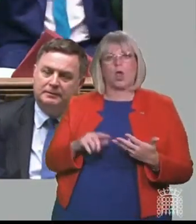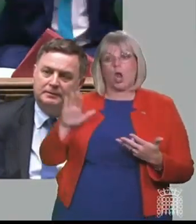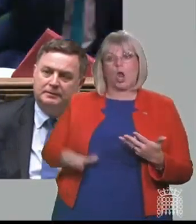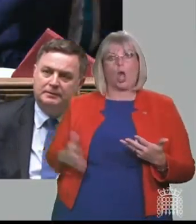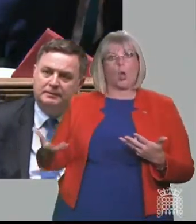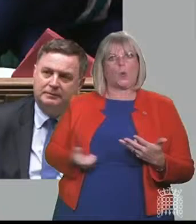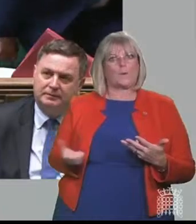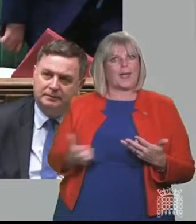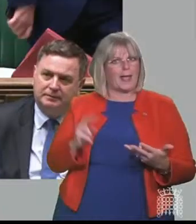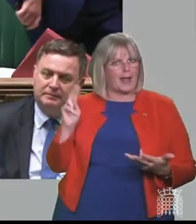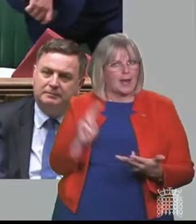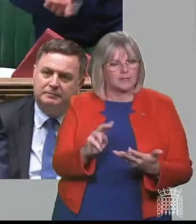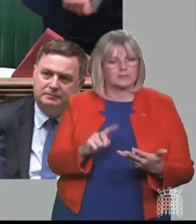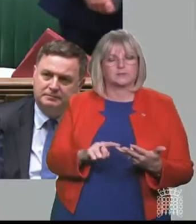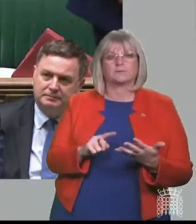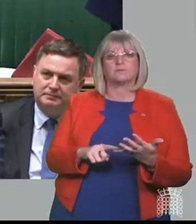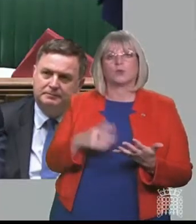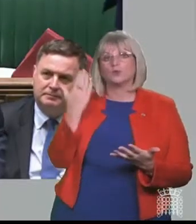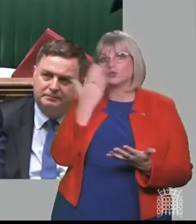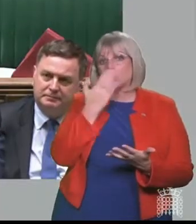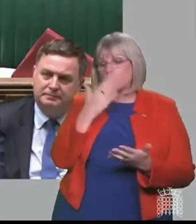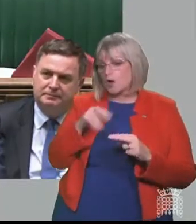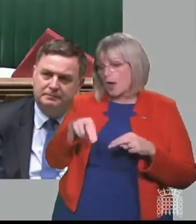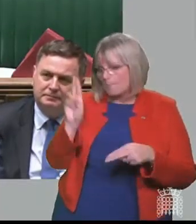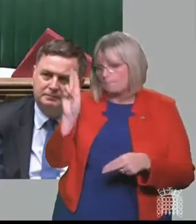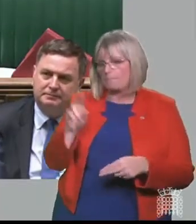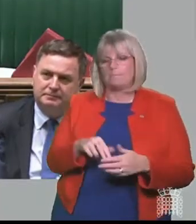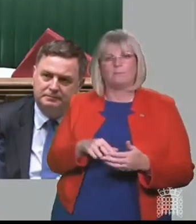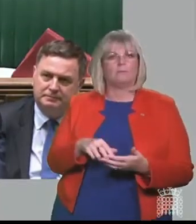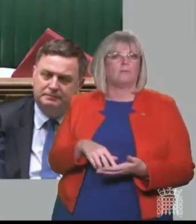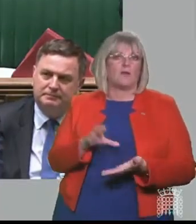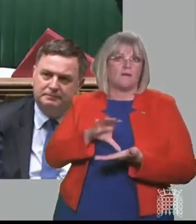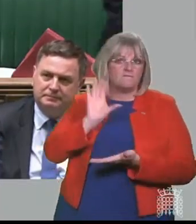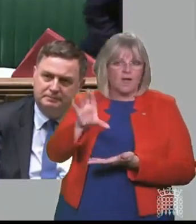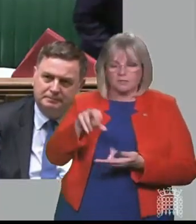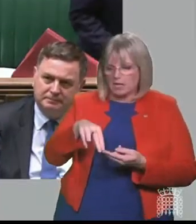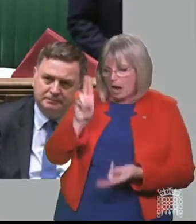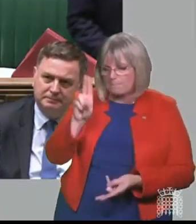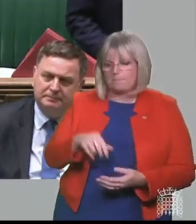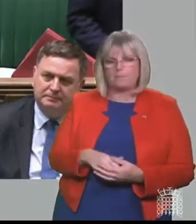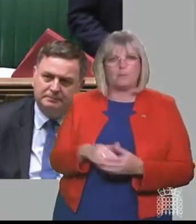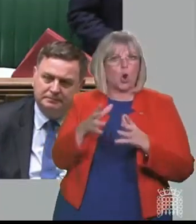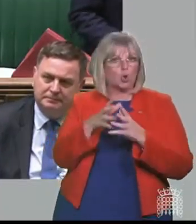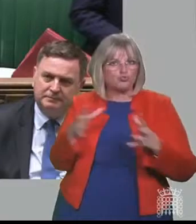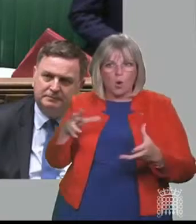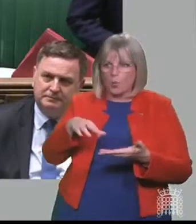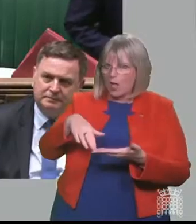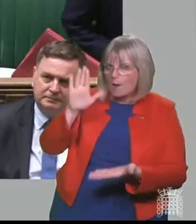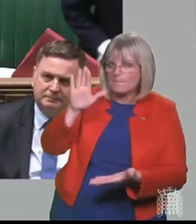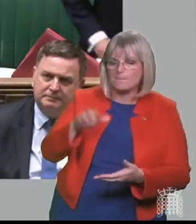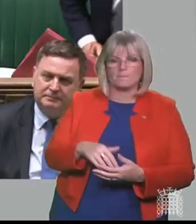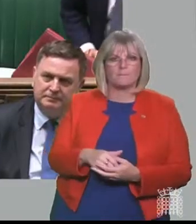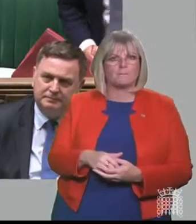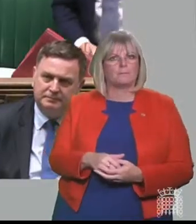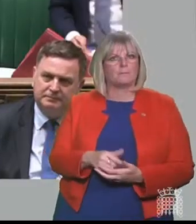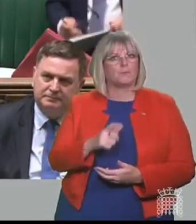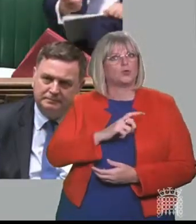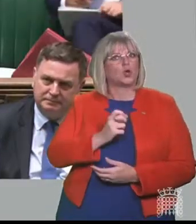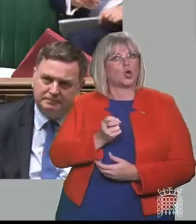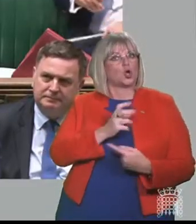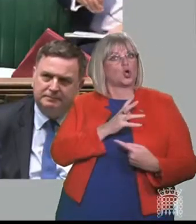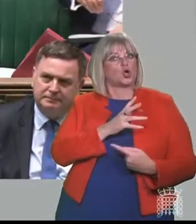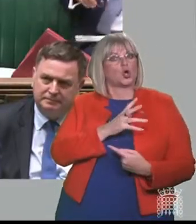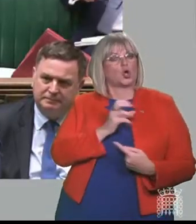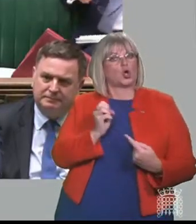up, NHS funding up, jobs up, growth up, because Conservatives know that lower tax is the path to